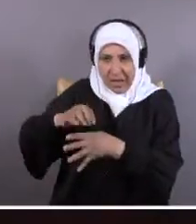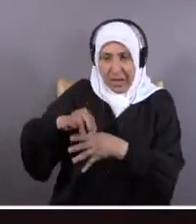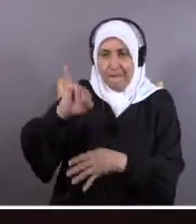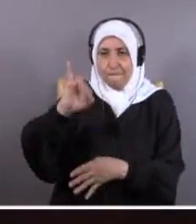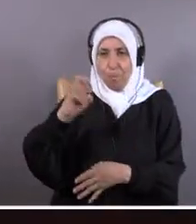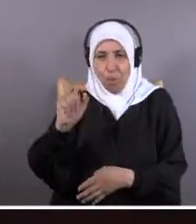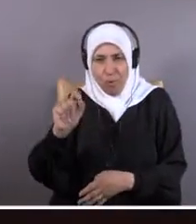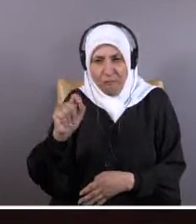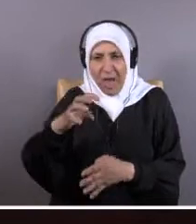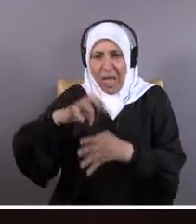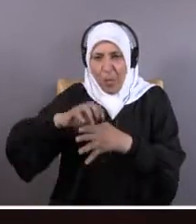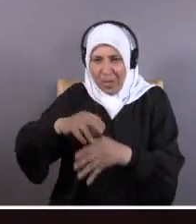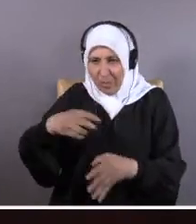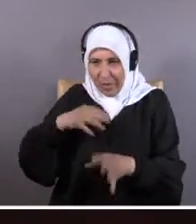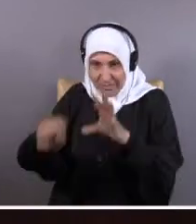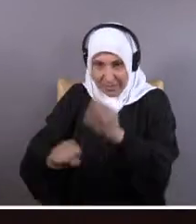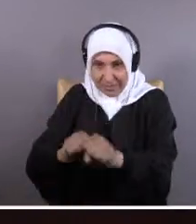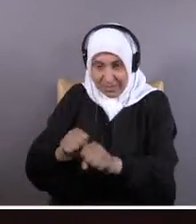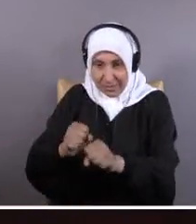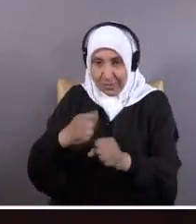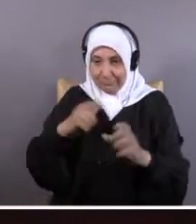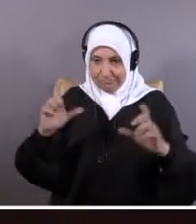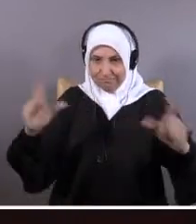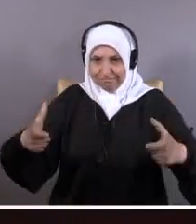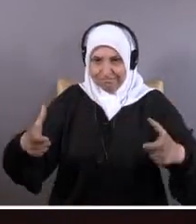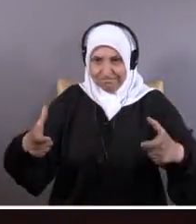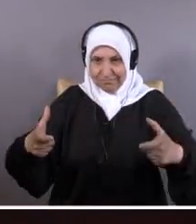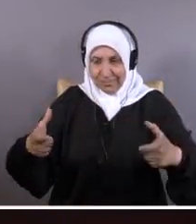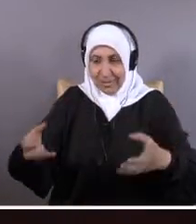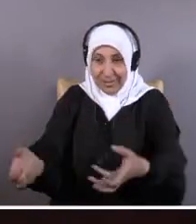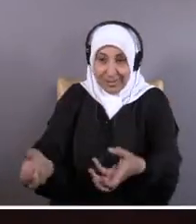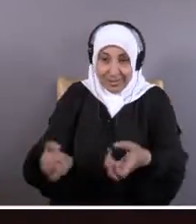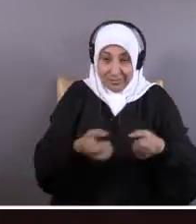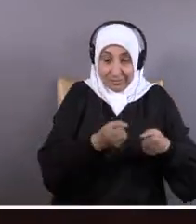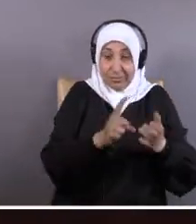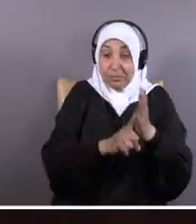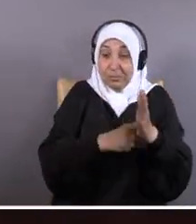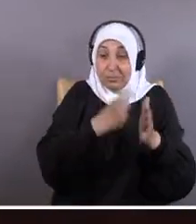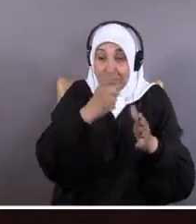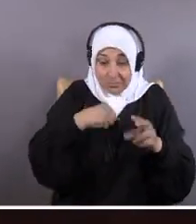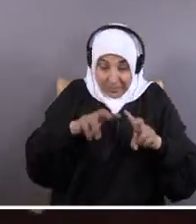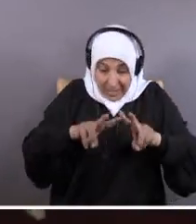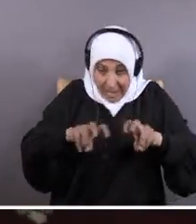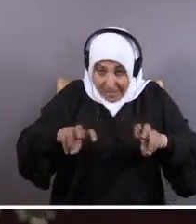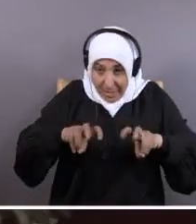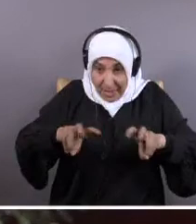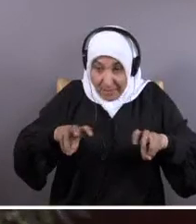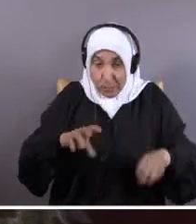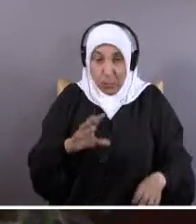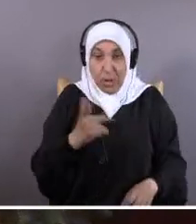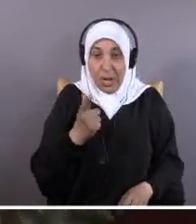we quarter it, the first thing we look for is sickness.